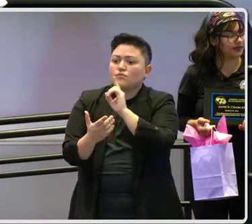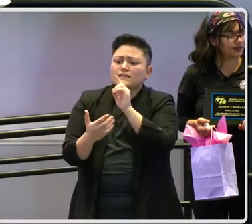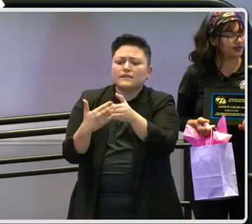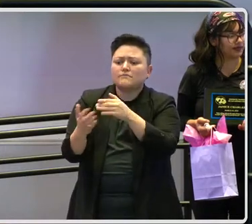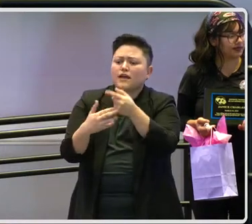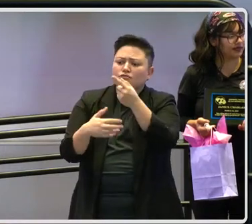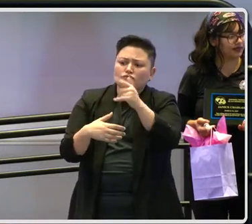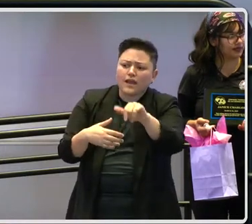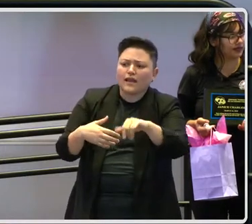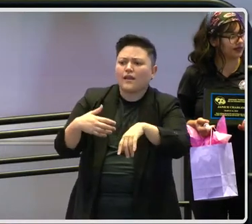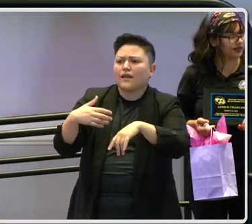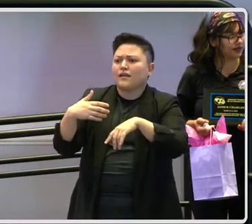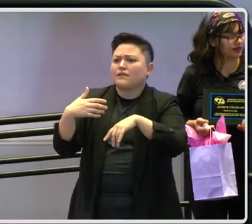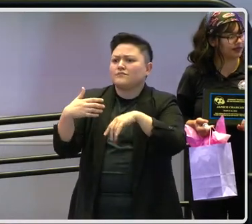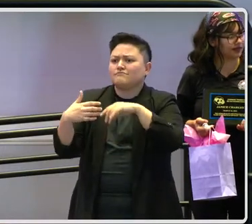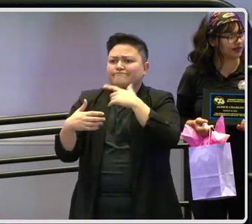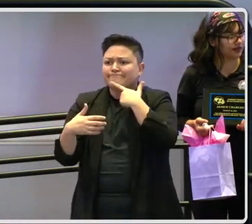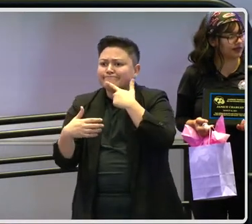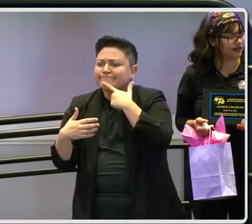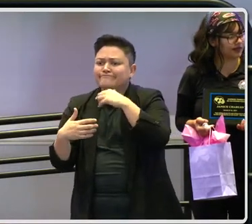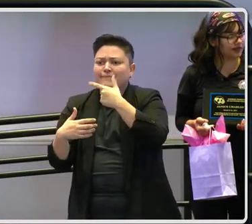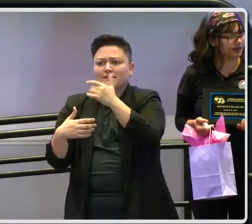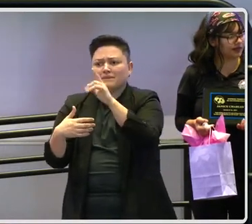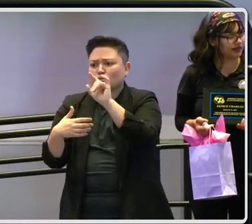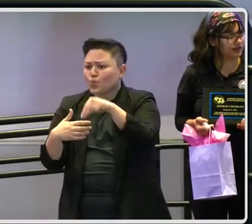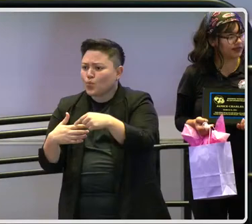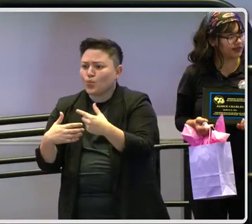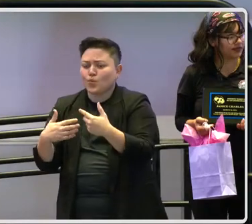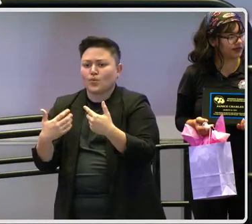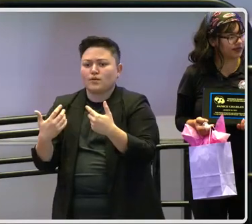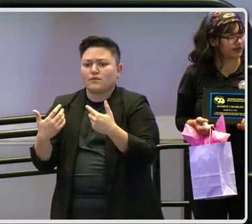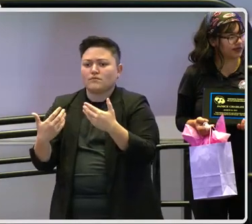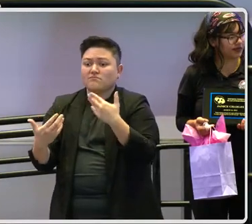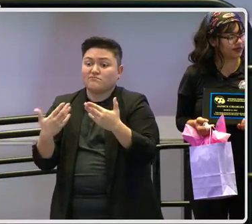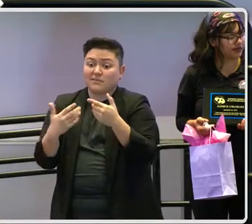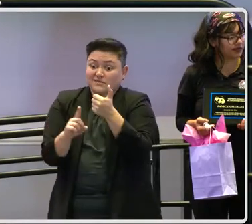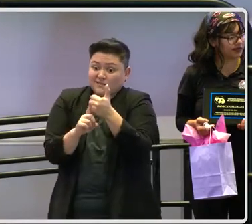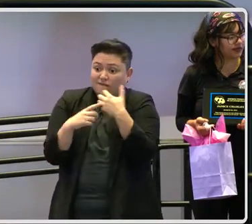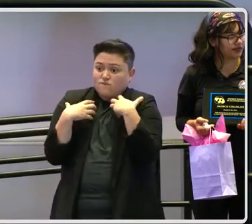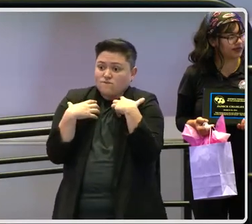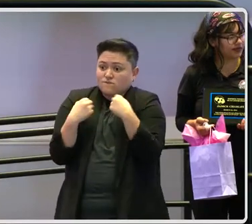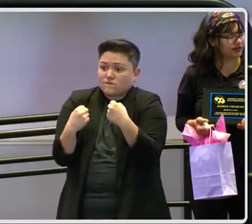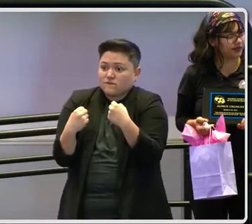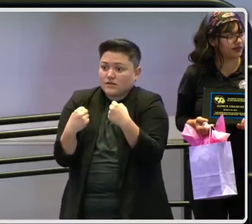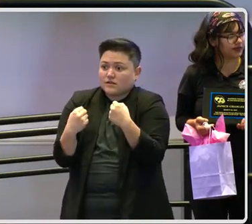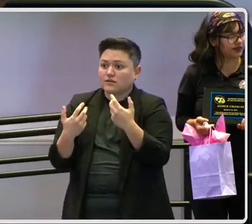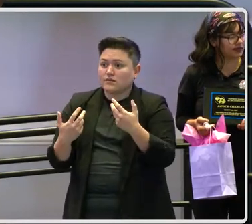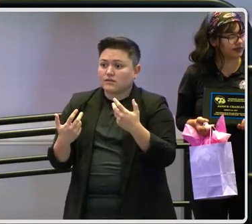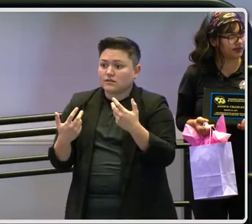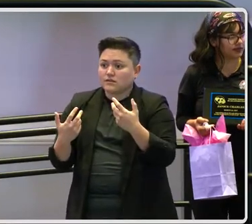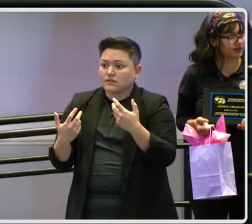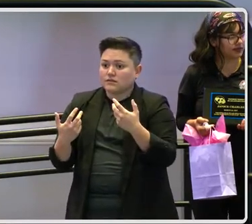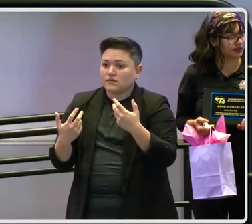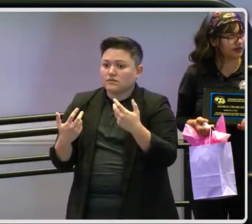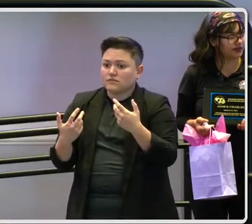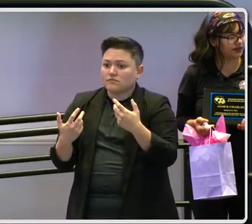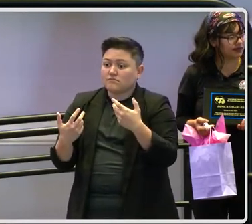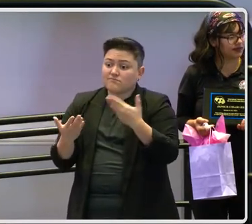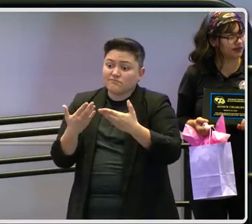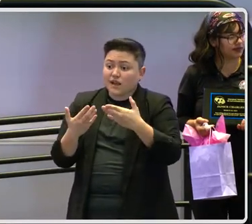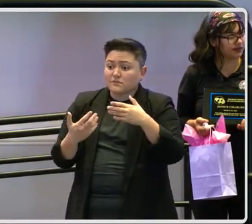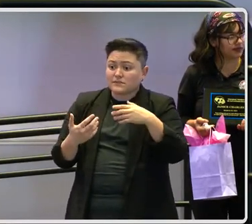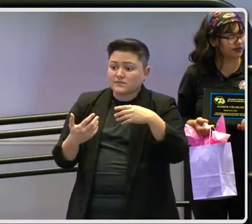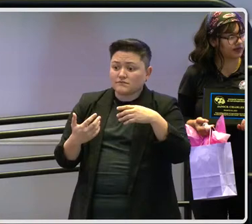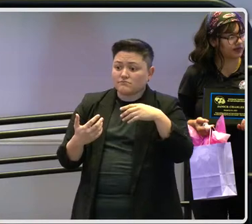gay, lesbian, LGBTQ, maybe in recovery, you know what I'm saying? You're hearing